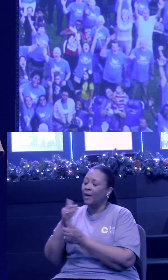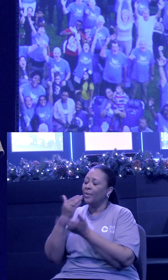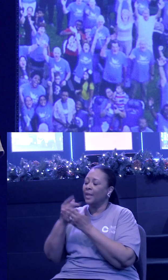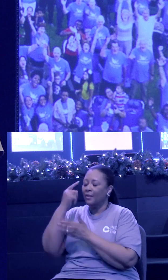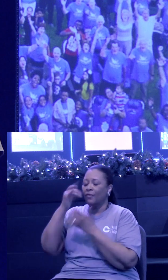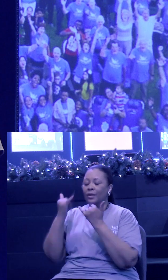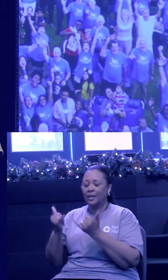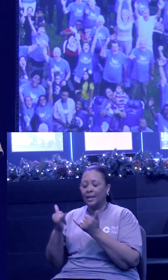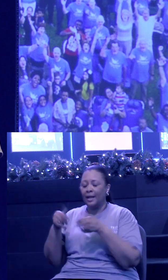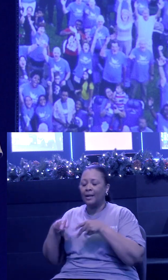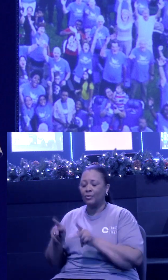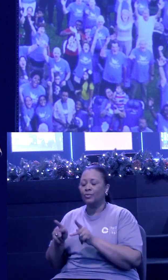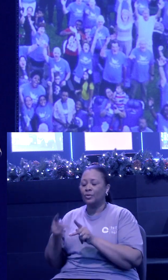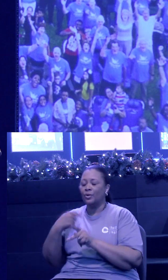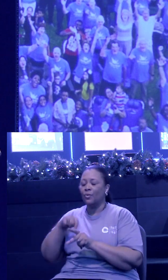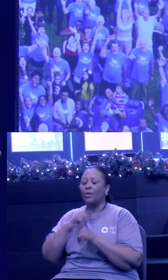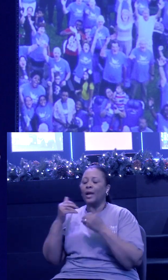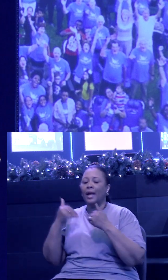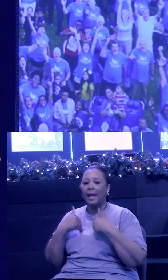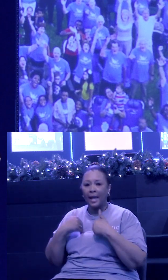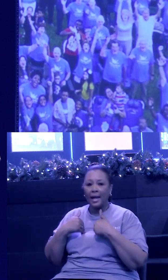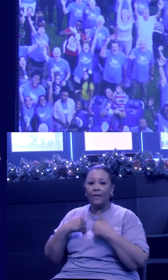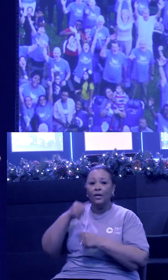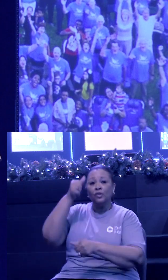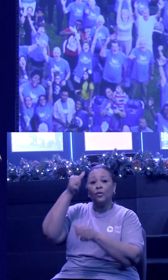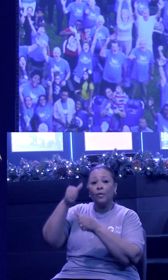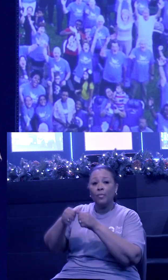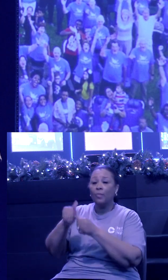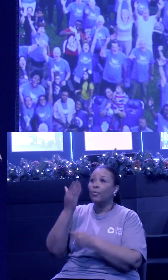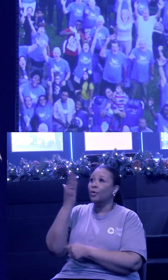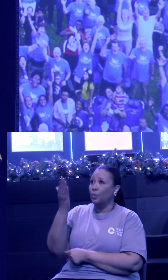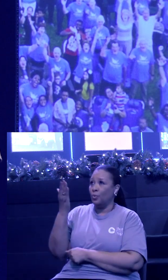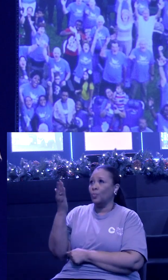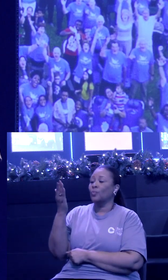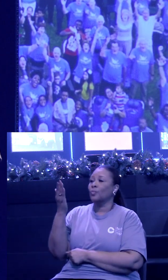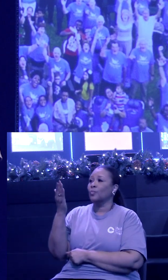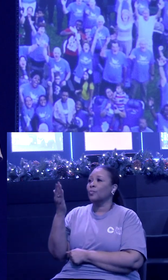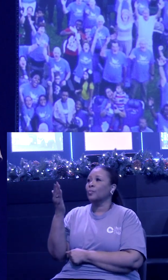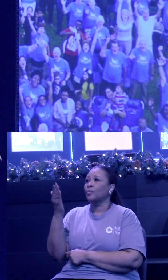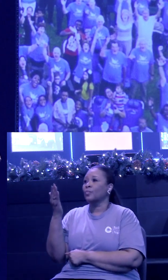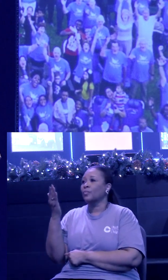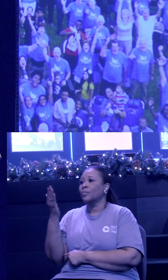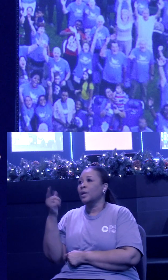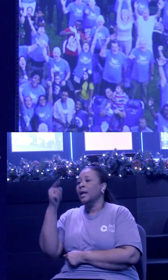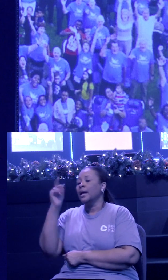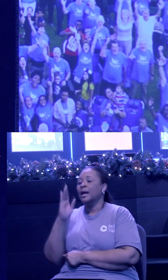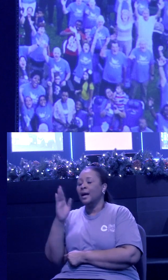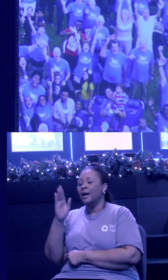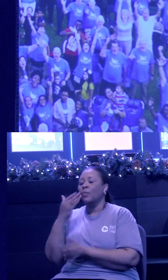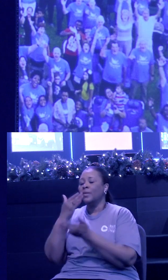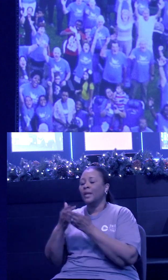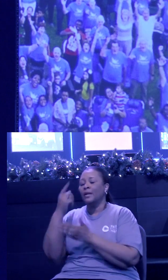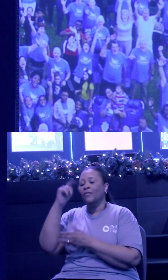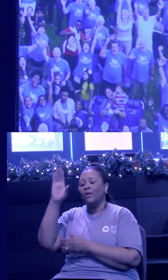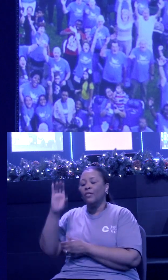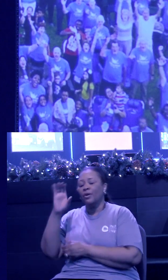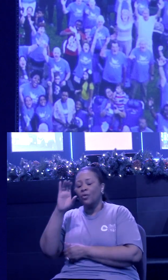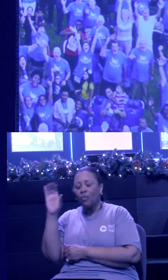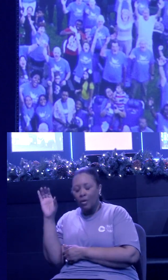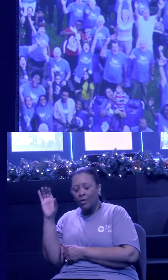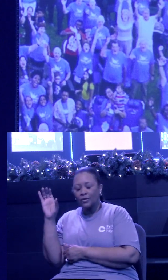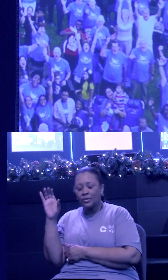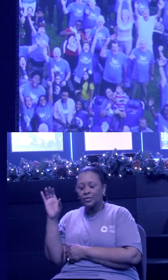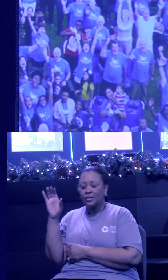today. Thank you for the opportunity we have to remember you And God, we thank you for the cross, the